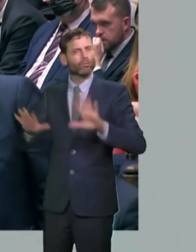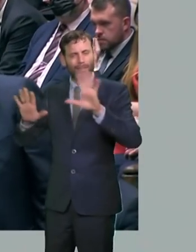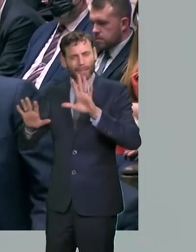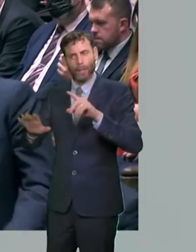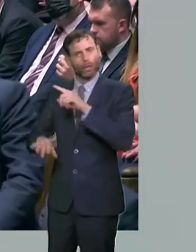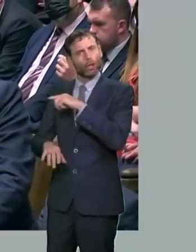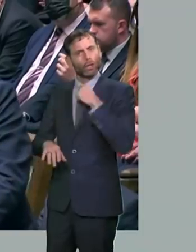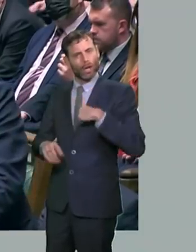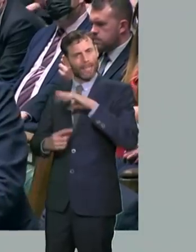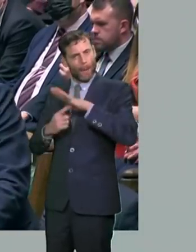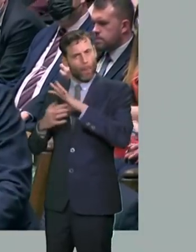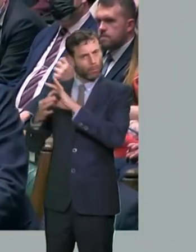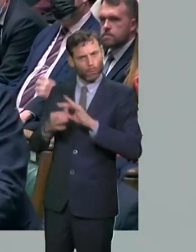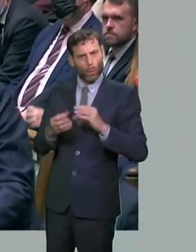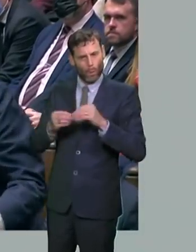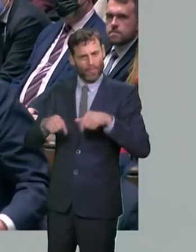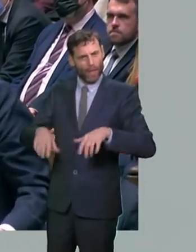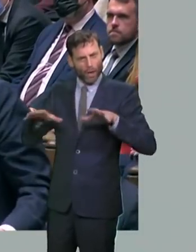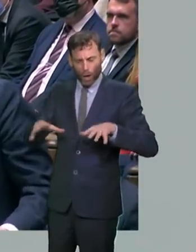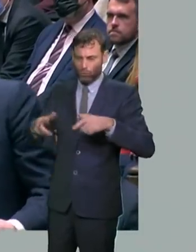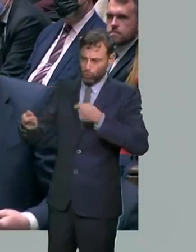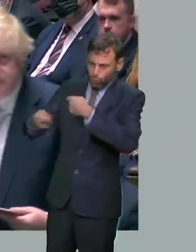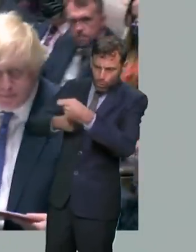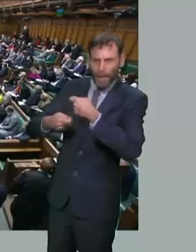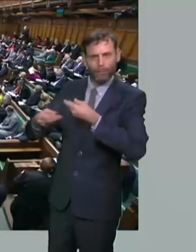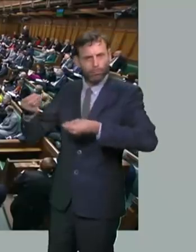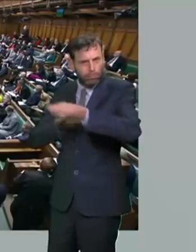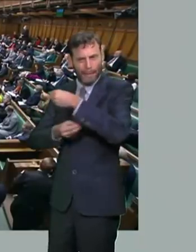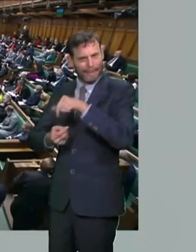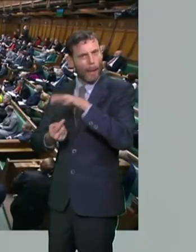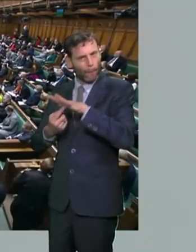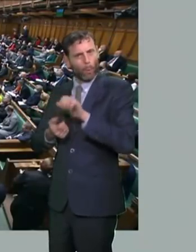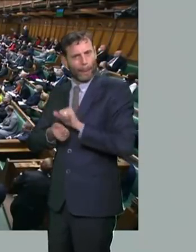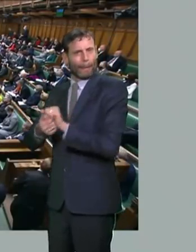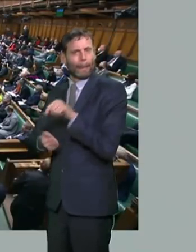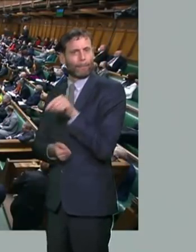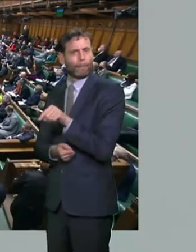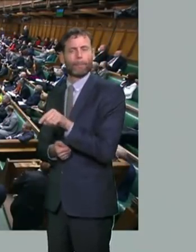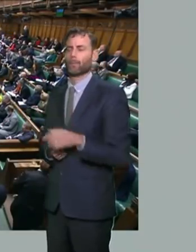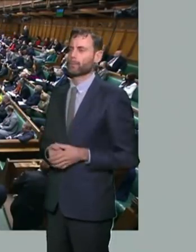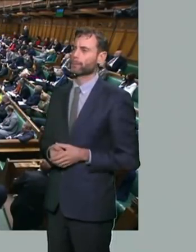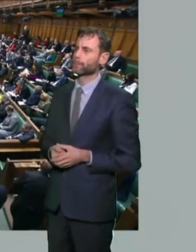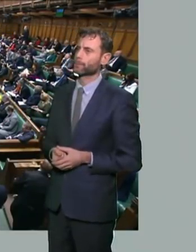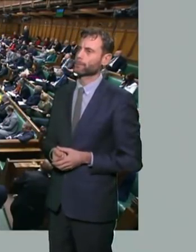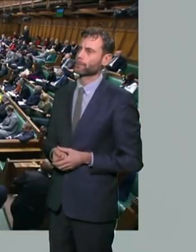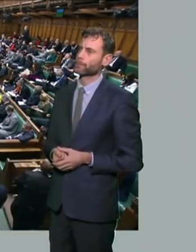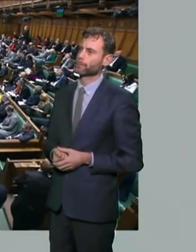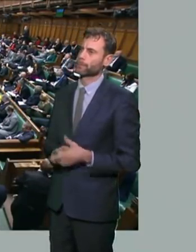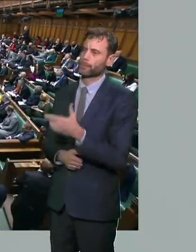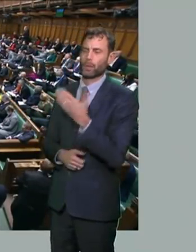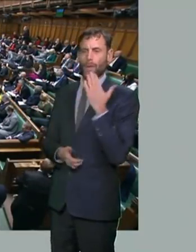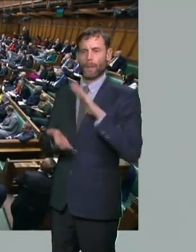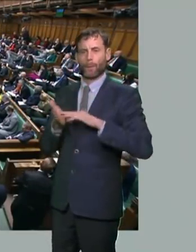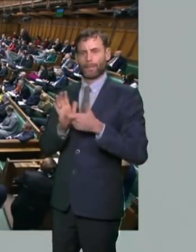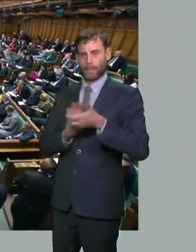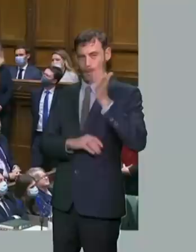country of having a trading relationship with China. Daniel Kitchen. Thank you very much, Mr. Speaker. The Prime Minister